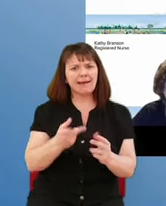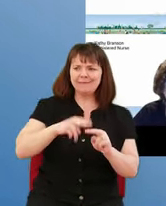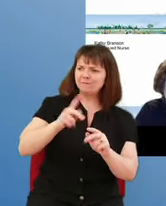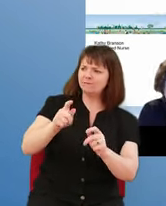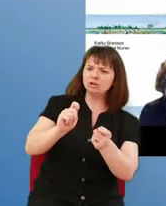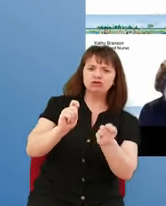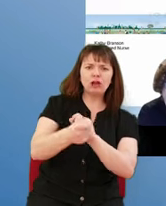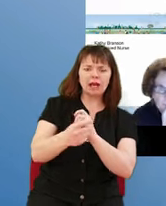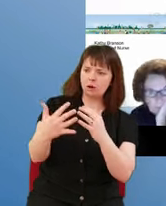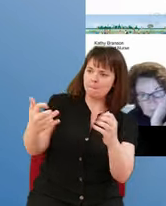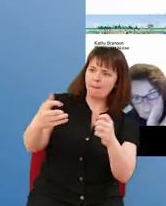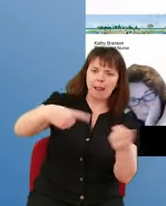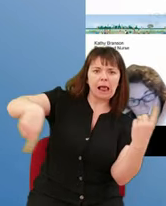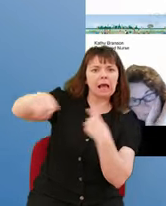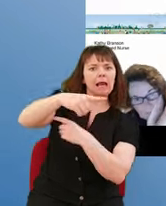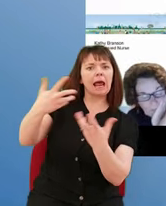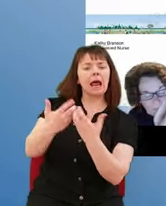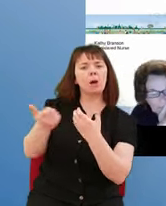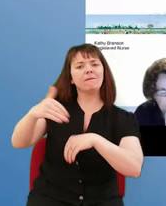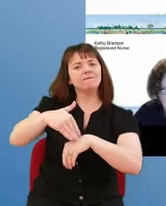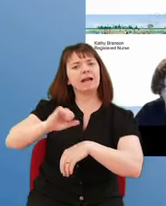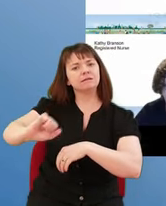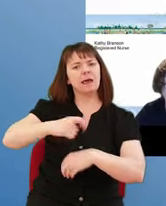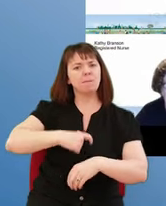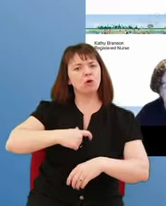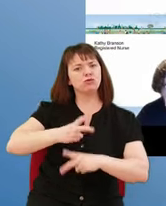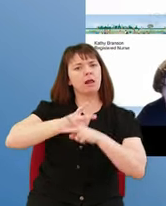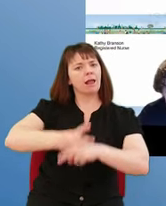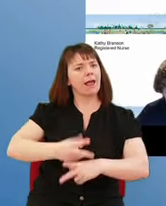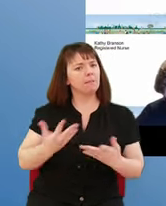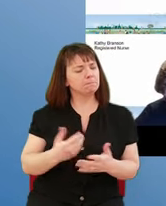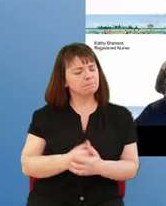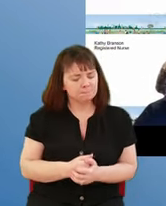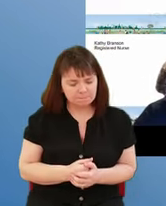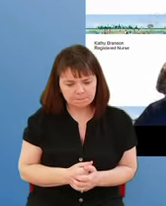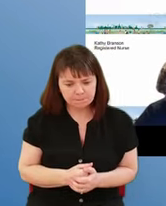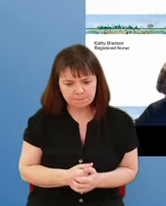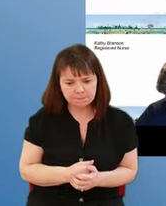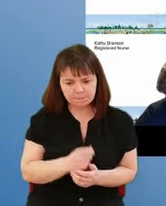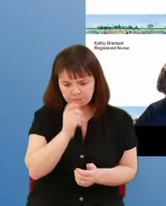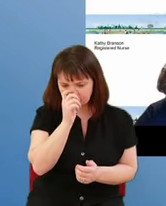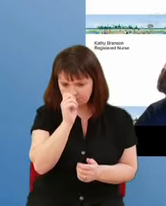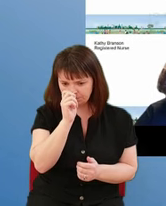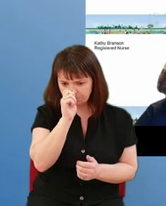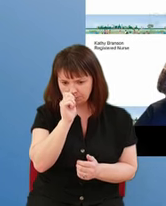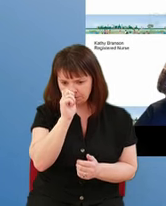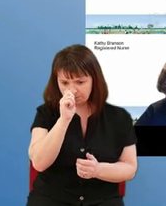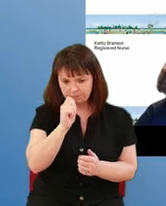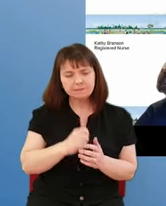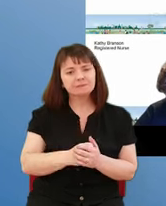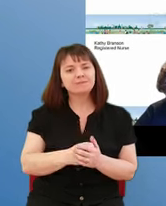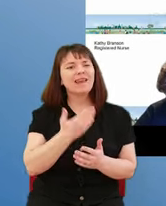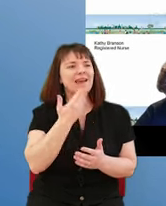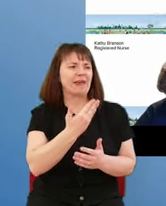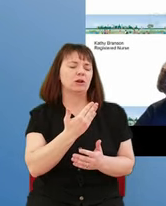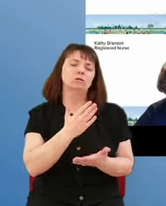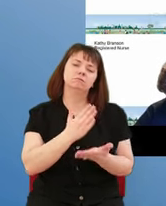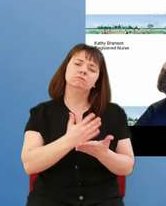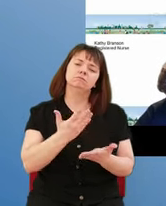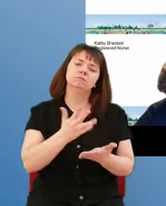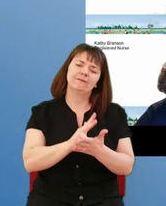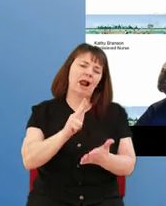Thanks, Andrew. That's a very valid question. It's something that we're currently working with our comms team on in order to get a